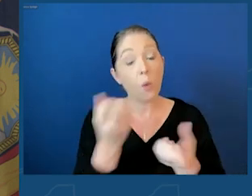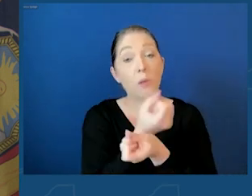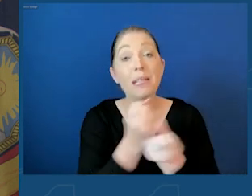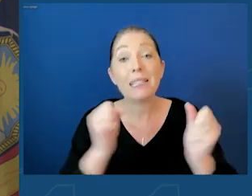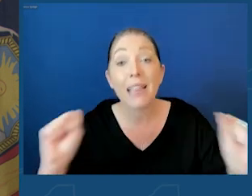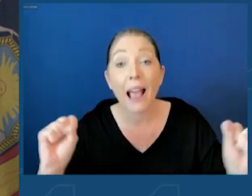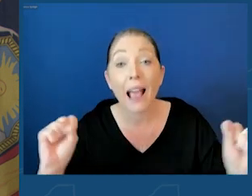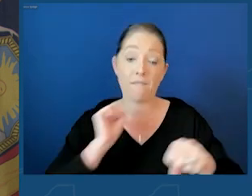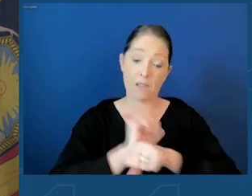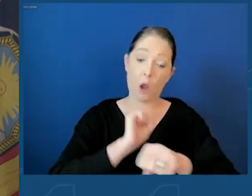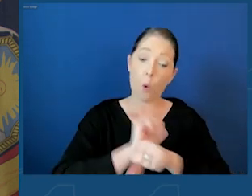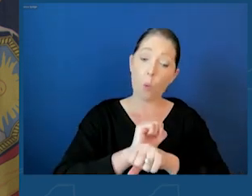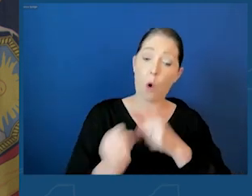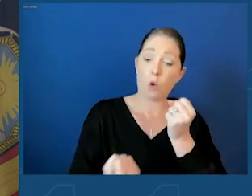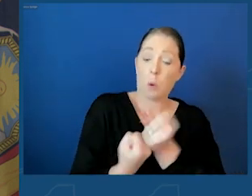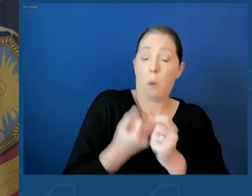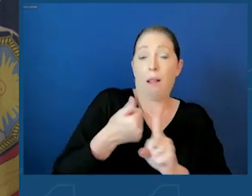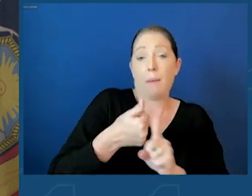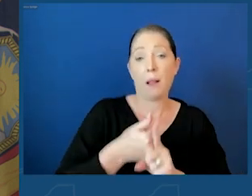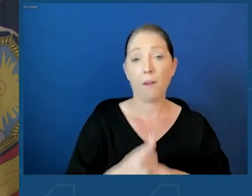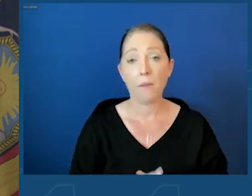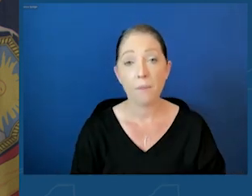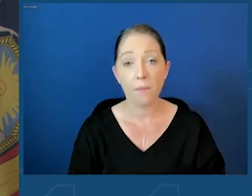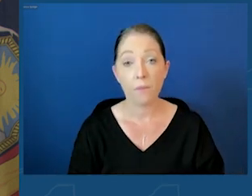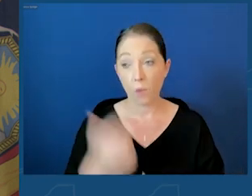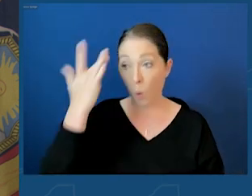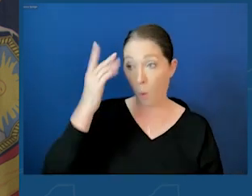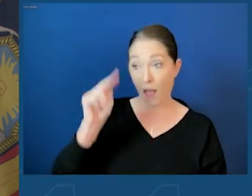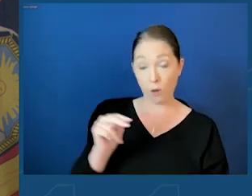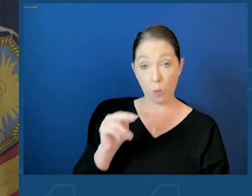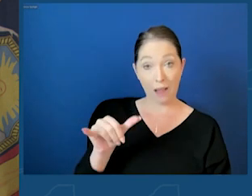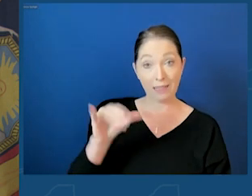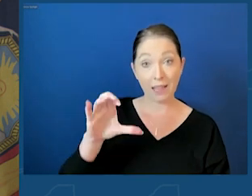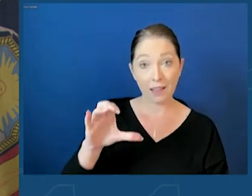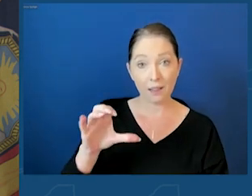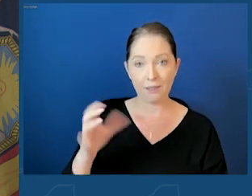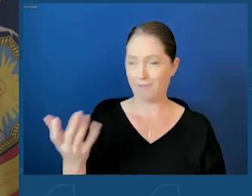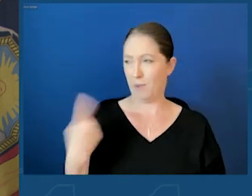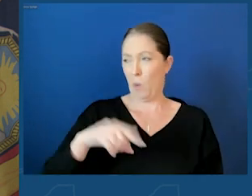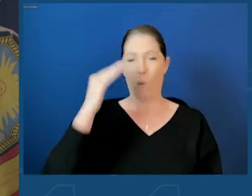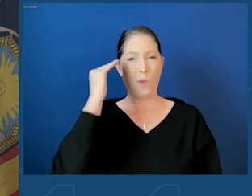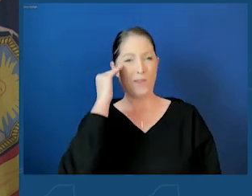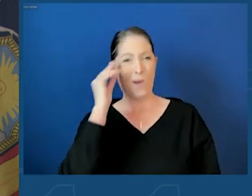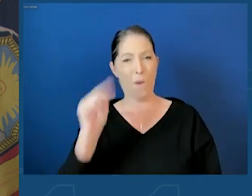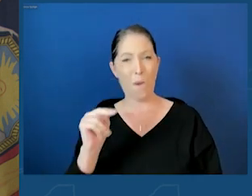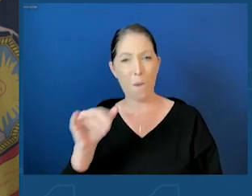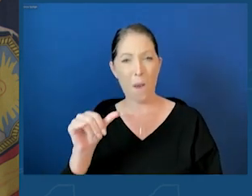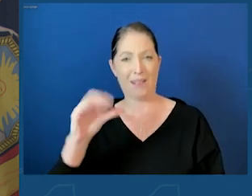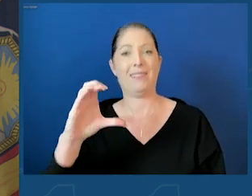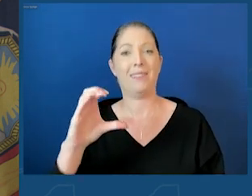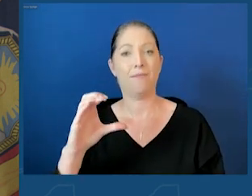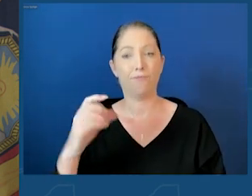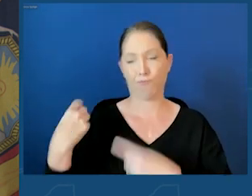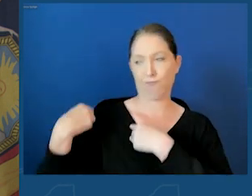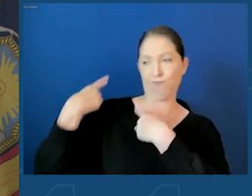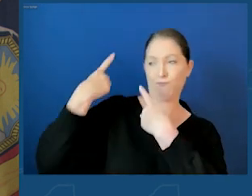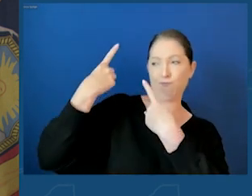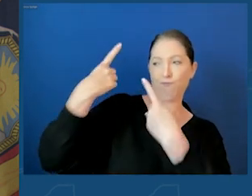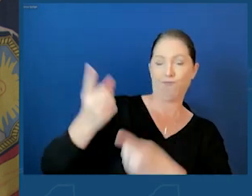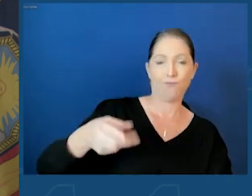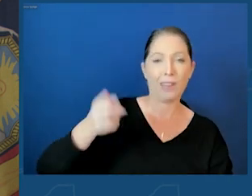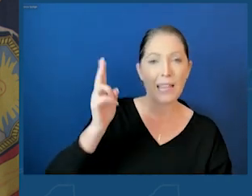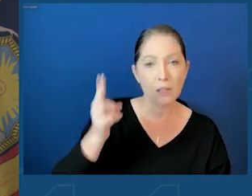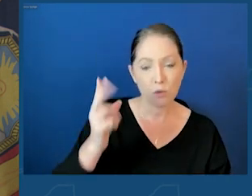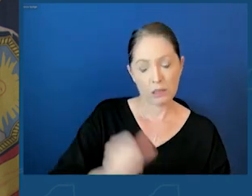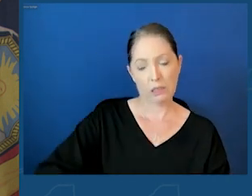support themselves. Why New York City? First of all, we know New York City has a long history, a proud history of